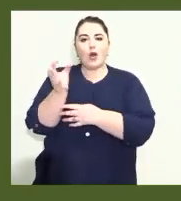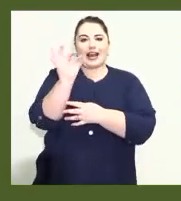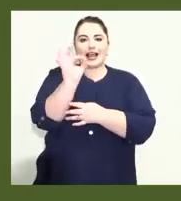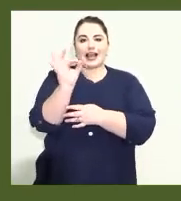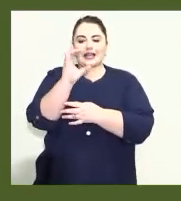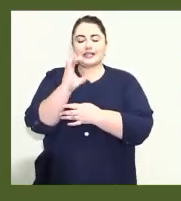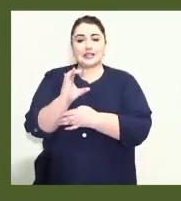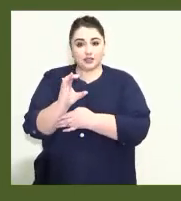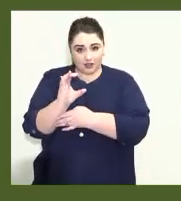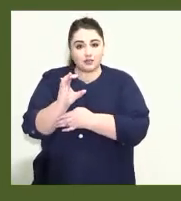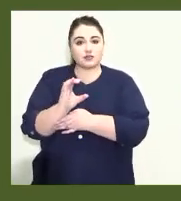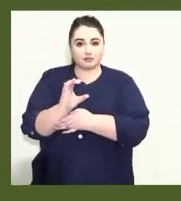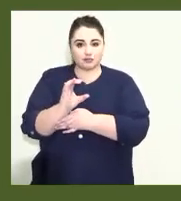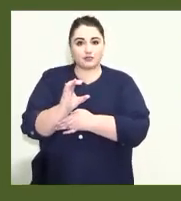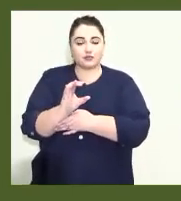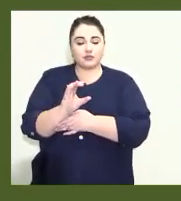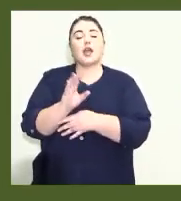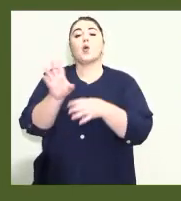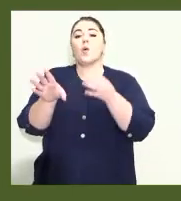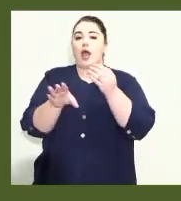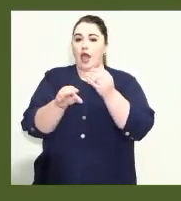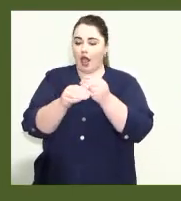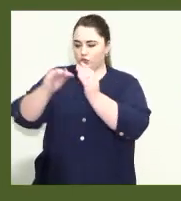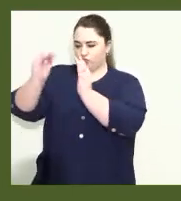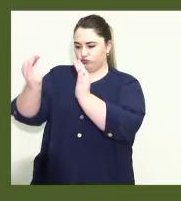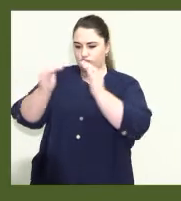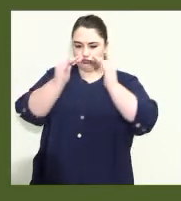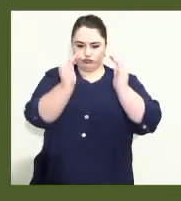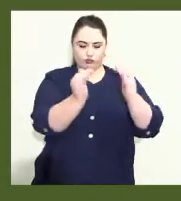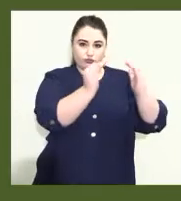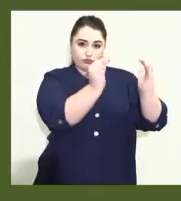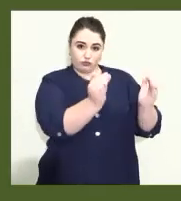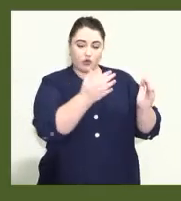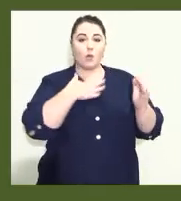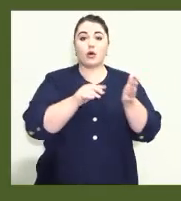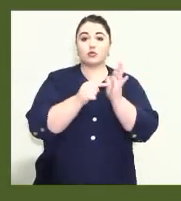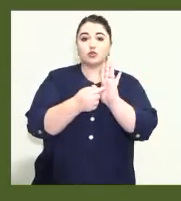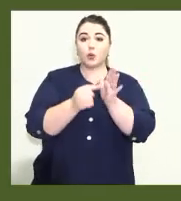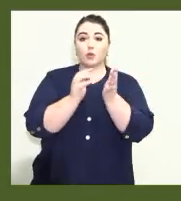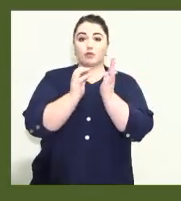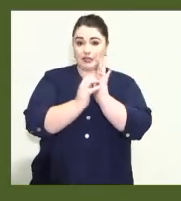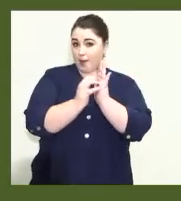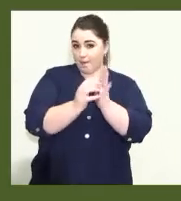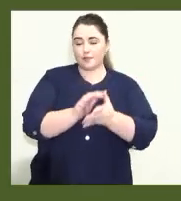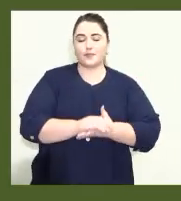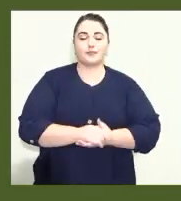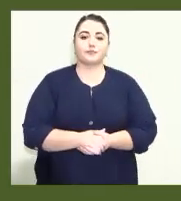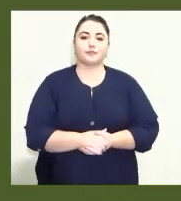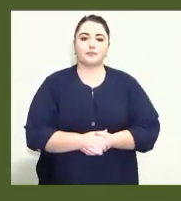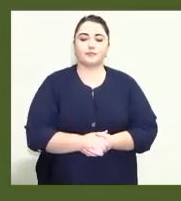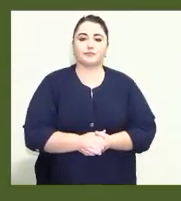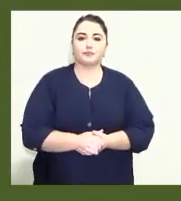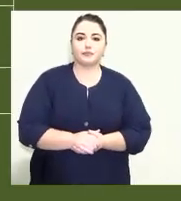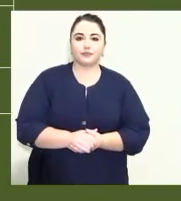or degrees Celsius. You always put that in brackets. I'm going to show you an example.